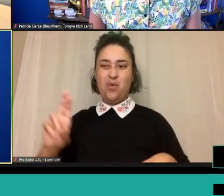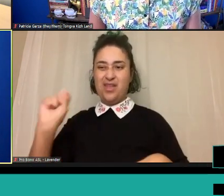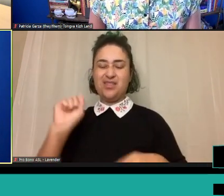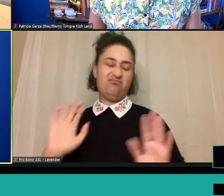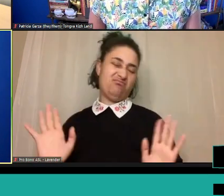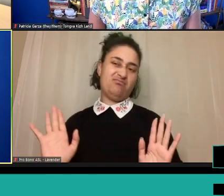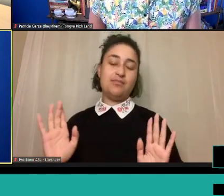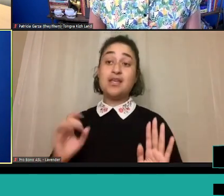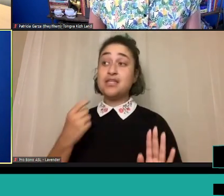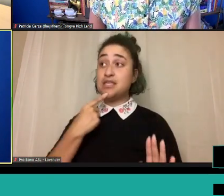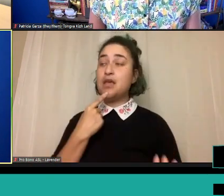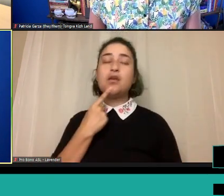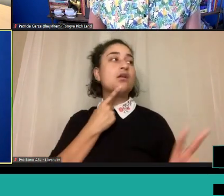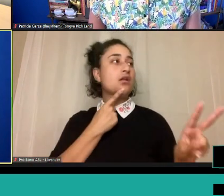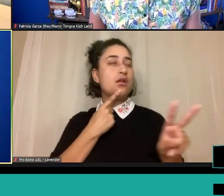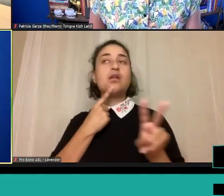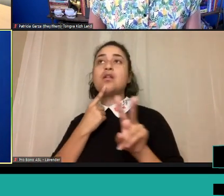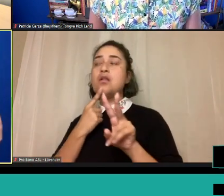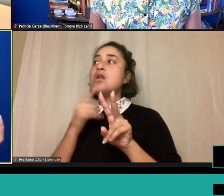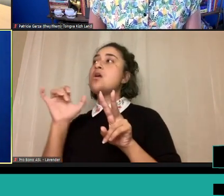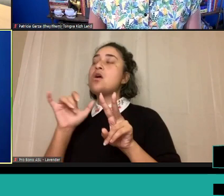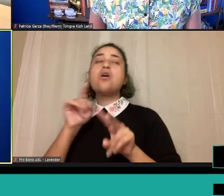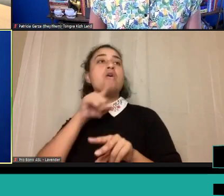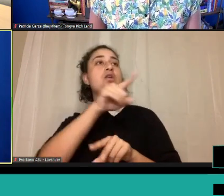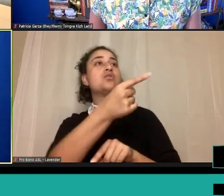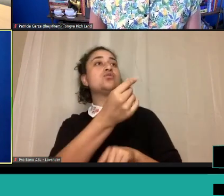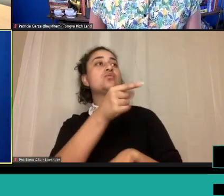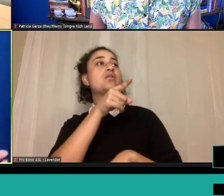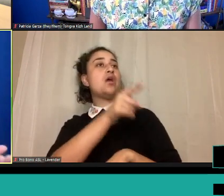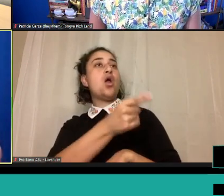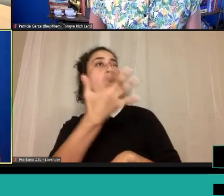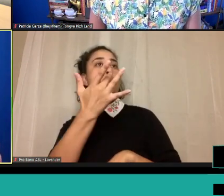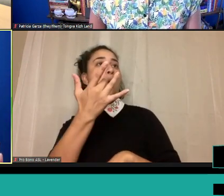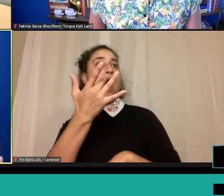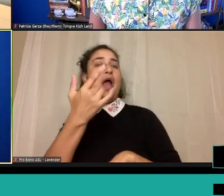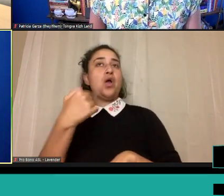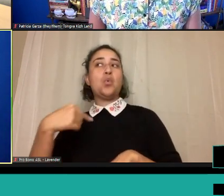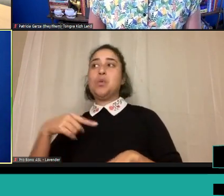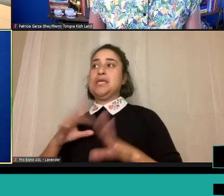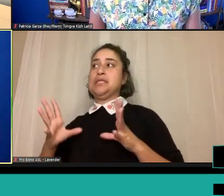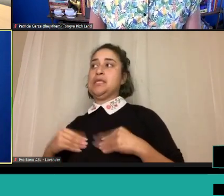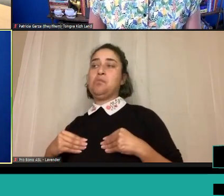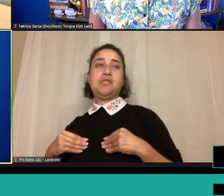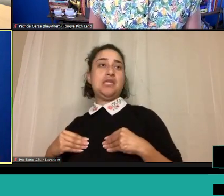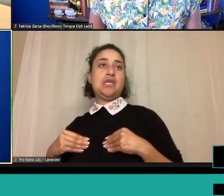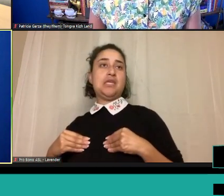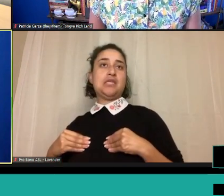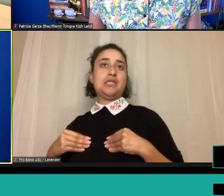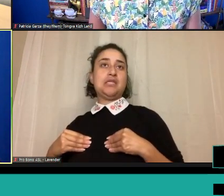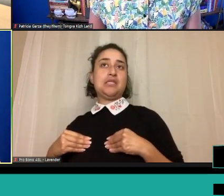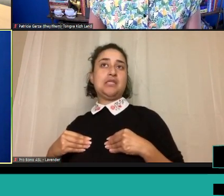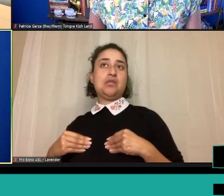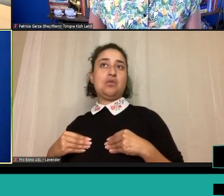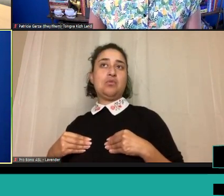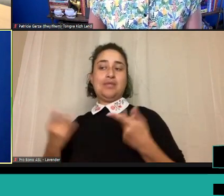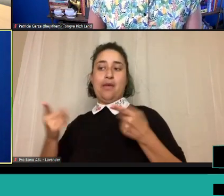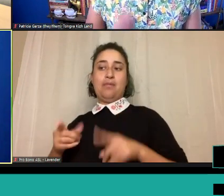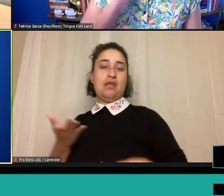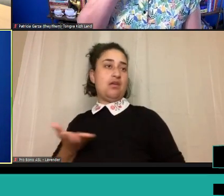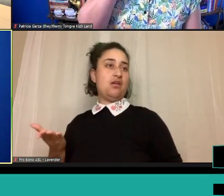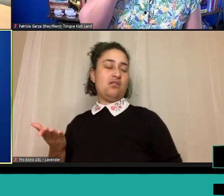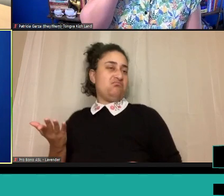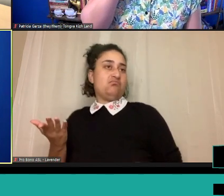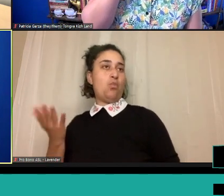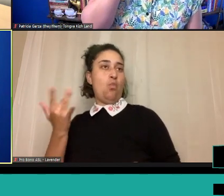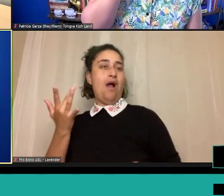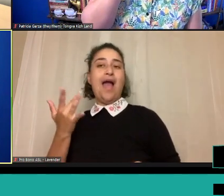that's being done over there. Why are we accepting that the way things are here, you know, and